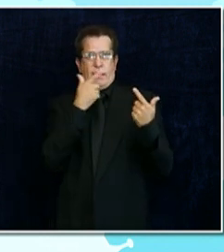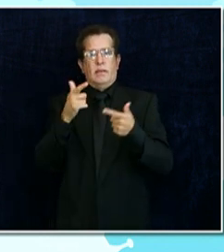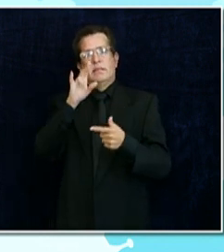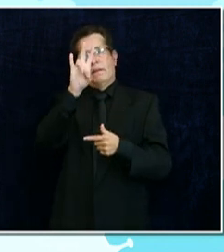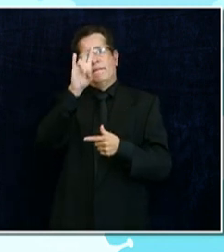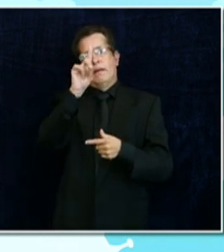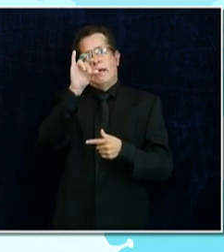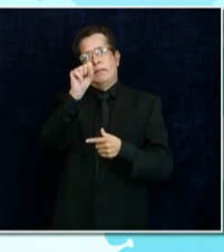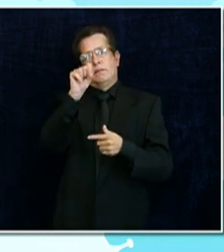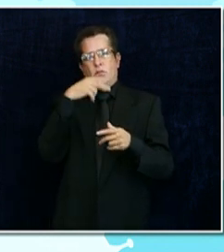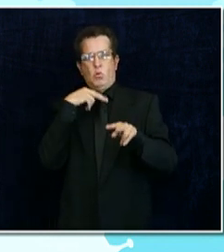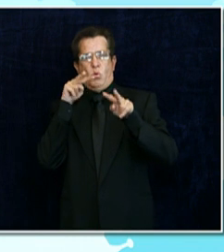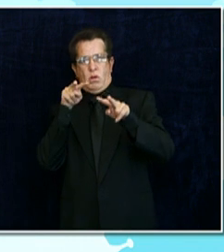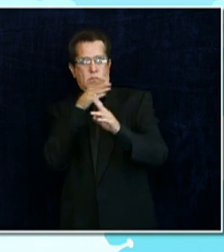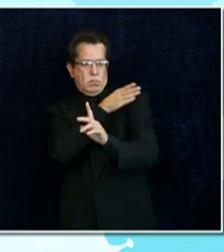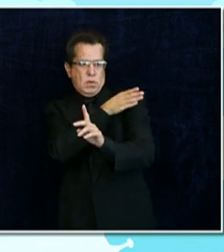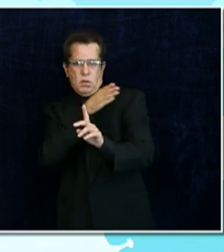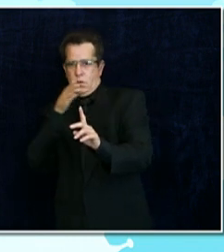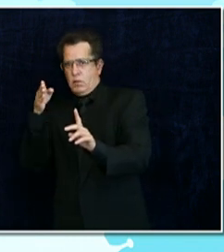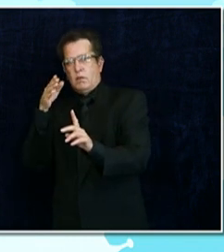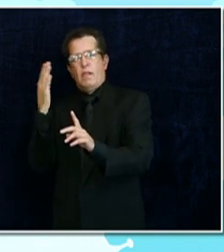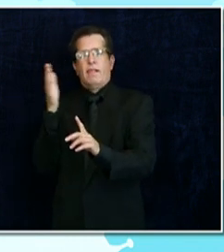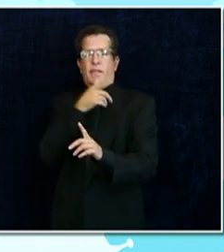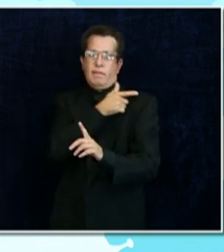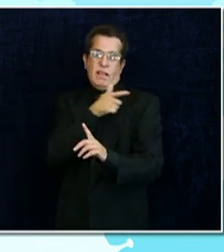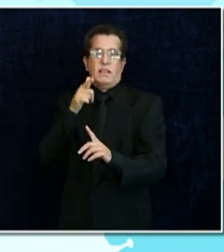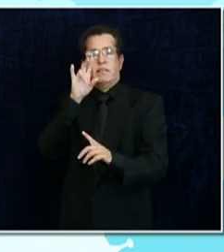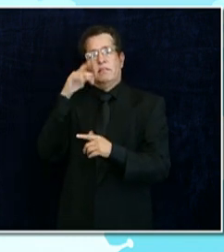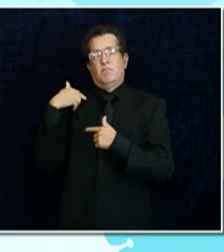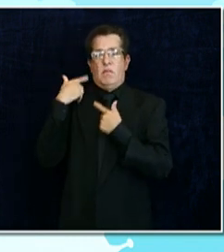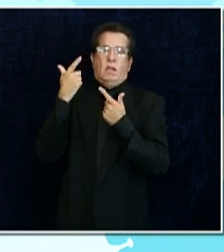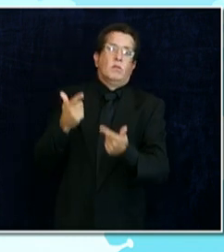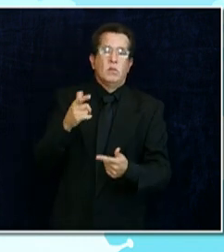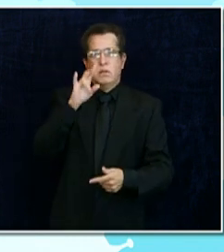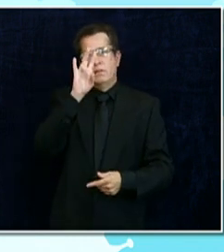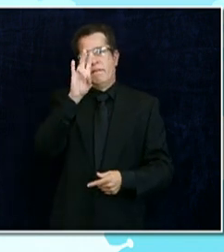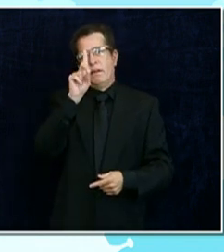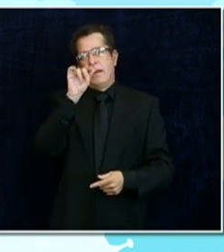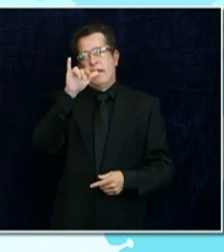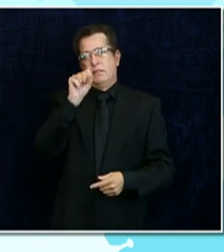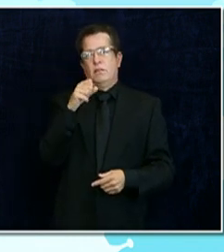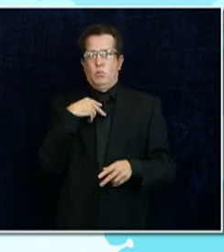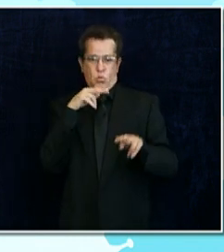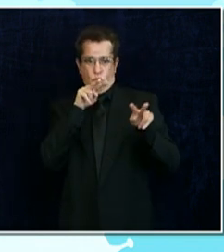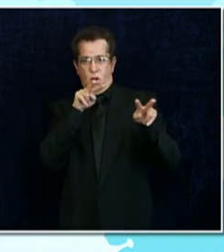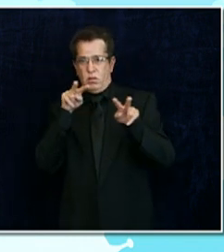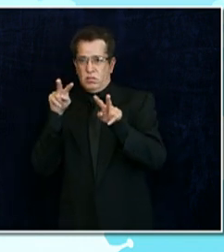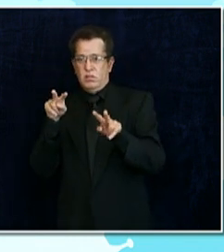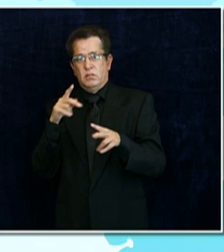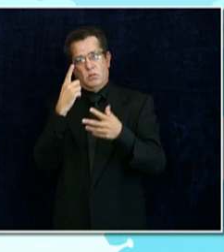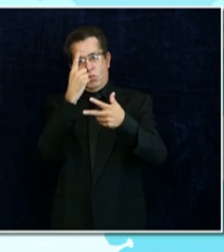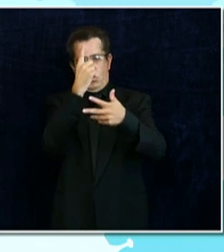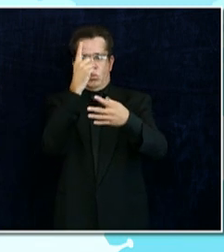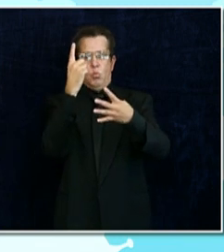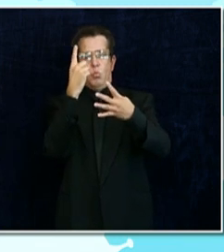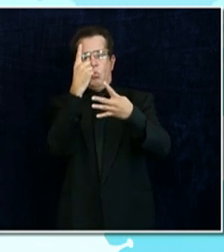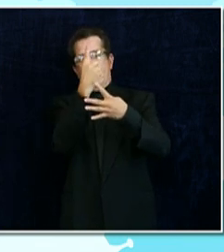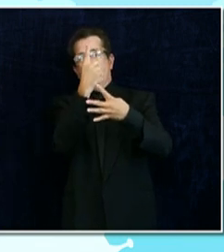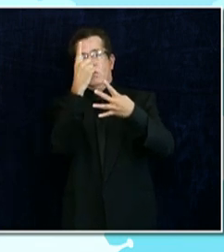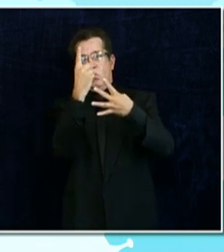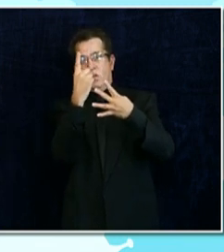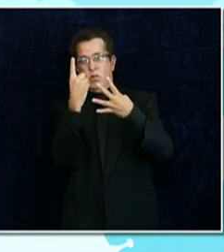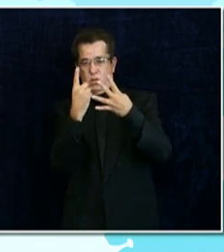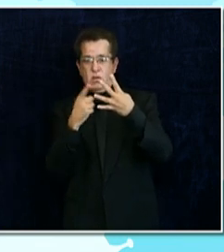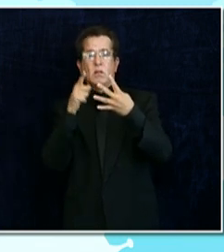day, last 7 days actually, of community setting outbreaks. So 1 in each of these various settings: